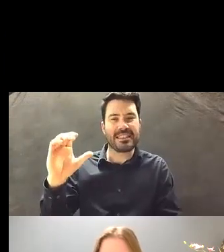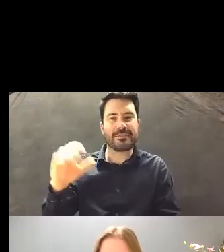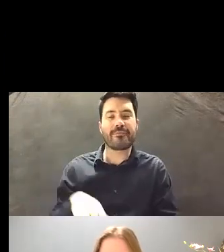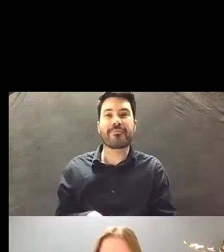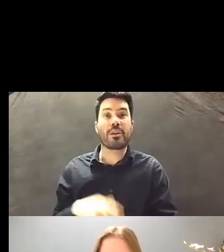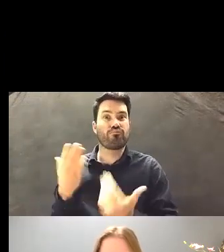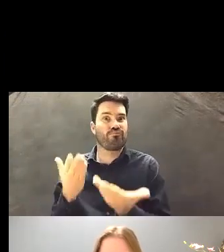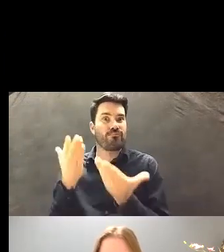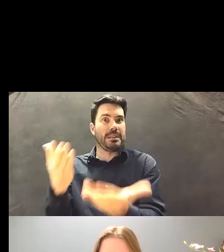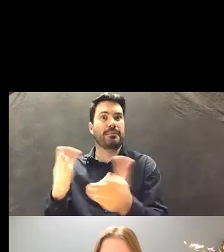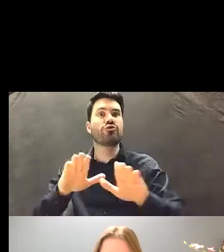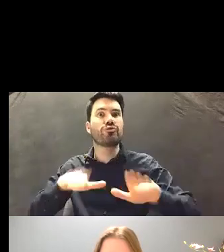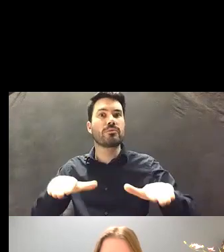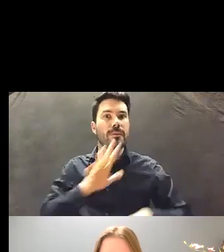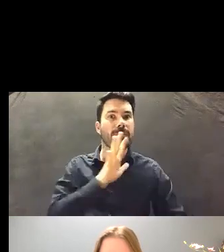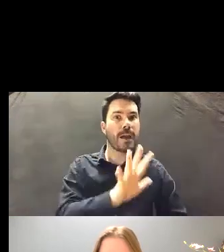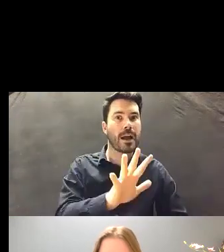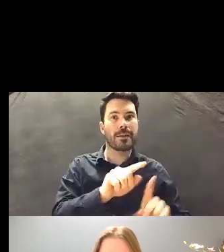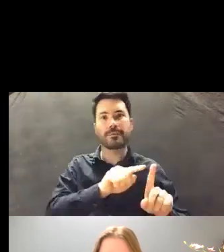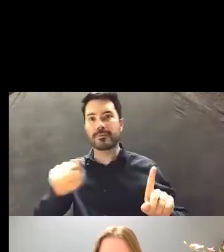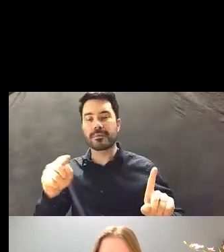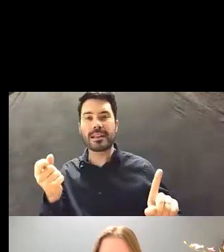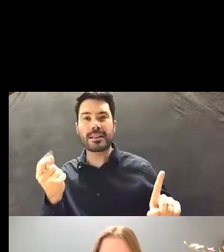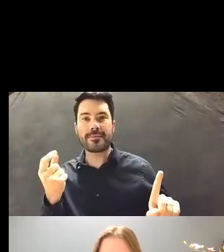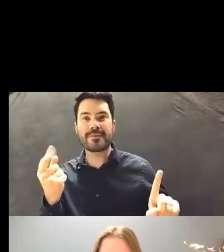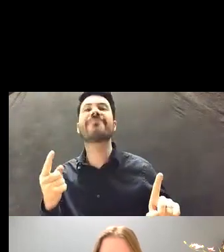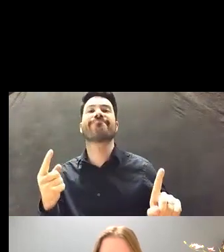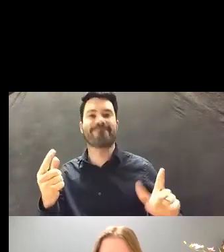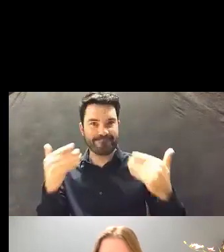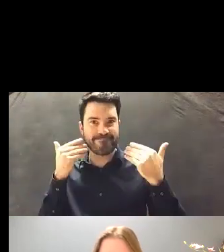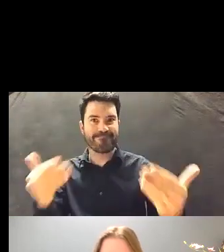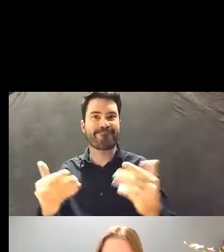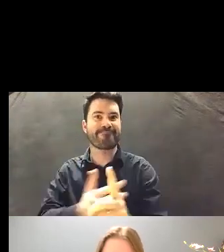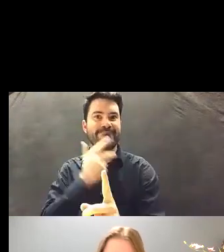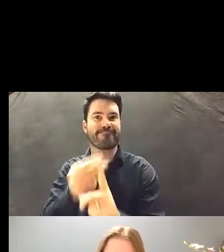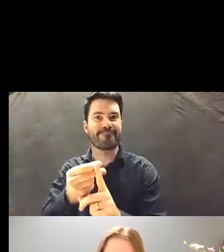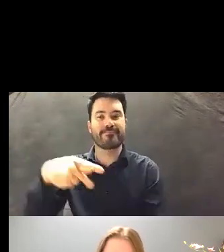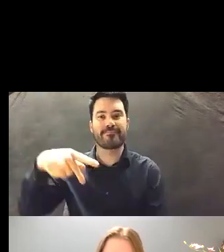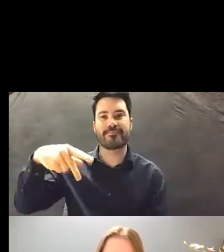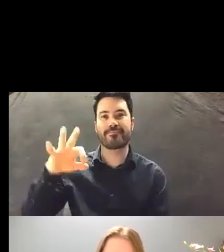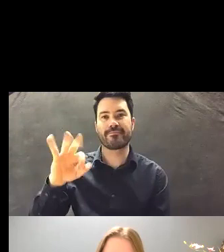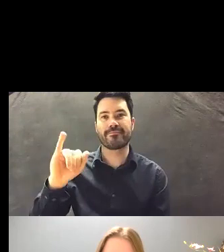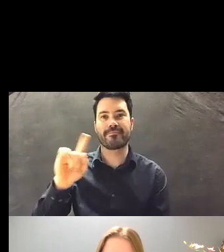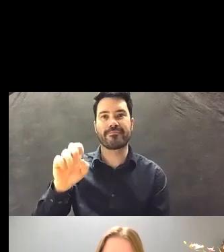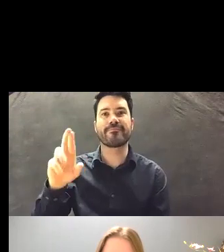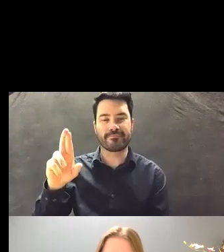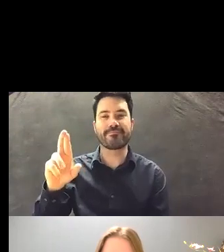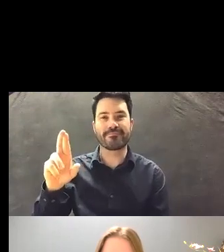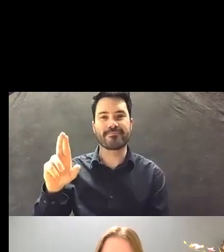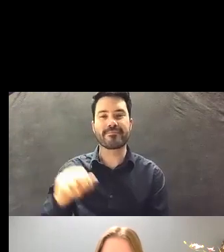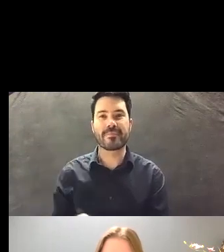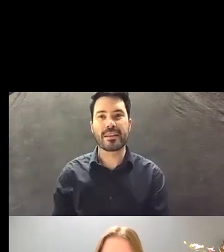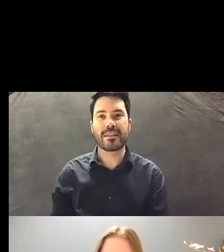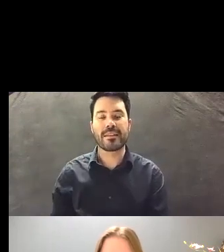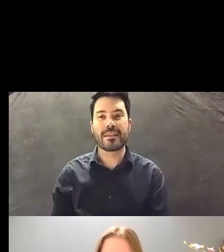that children ages 5 through 11 should receive the Pfizer-BioNTech coronavirus vaccine. And this decision was in line